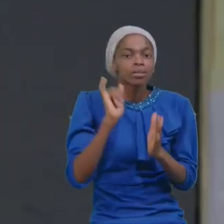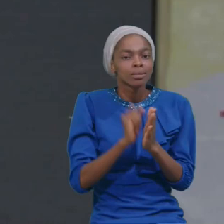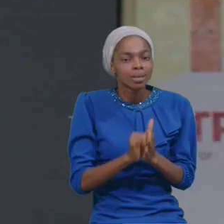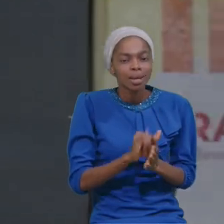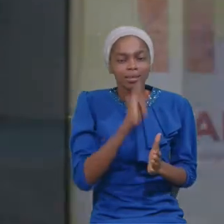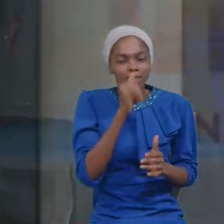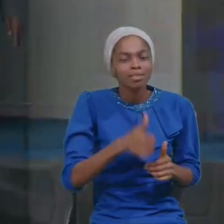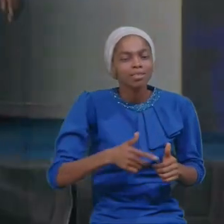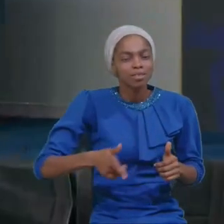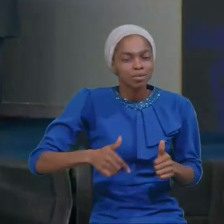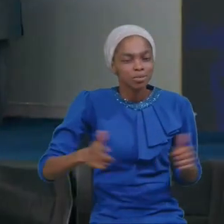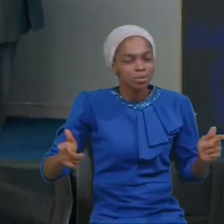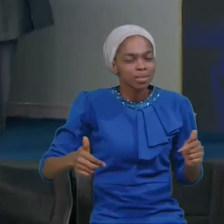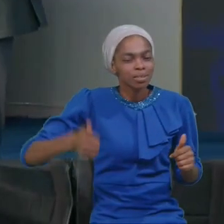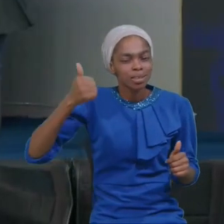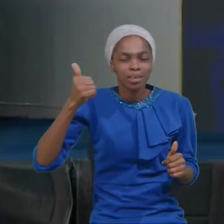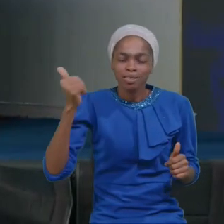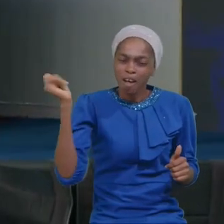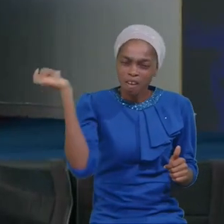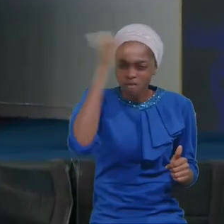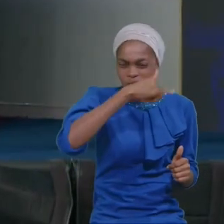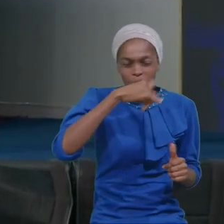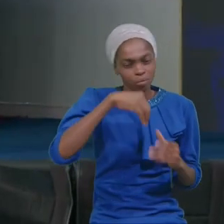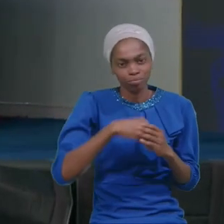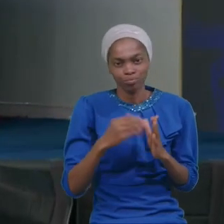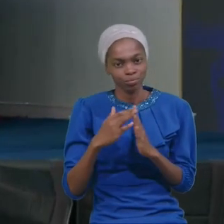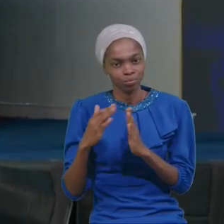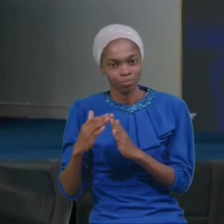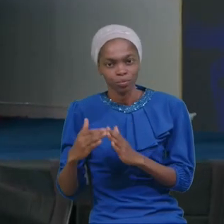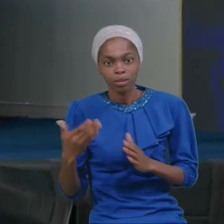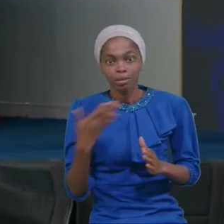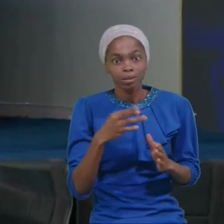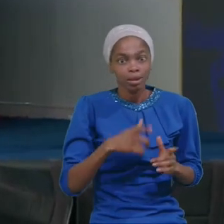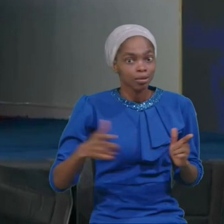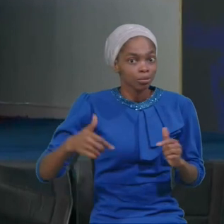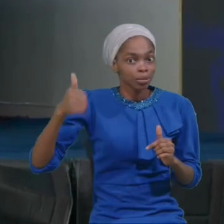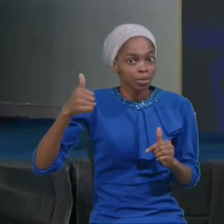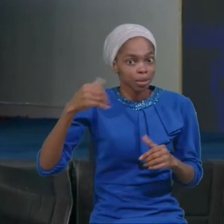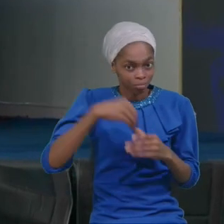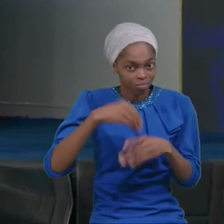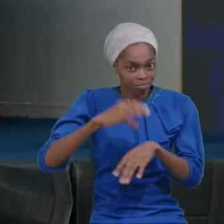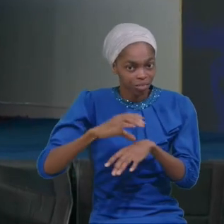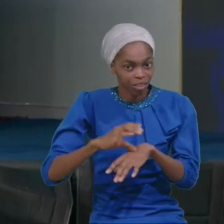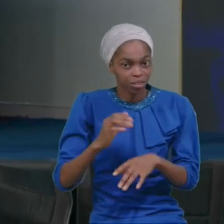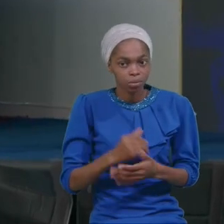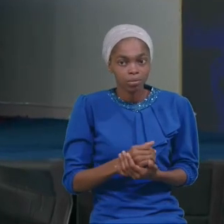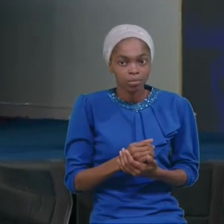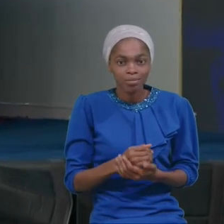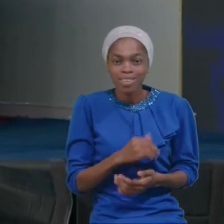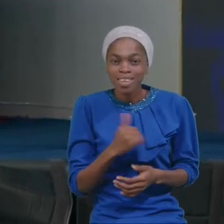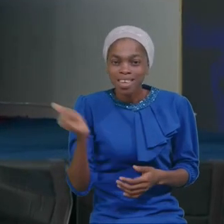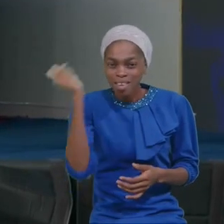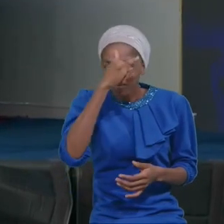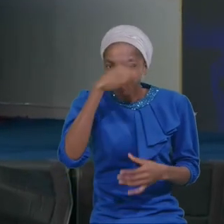fools in the church. A fool in the church. We're talking about Christ. We're talking about heaven. And we're talking